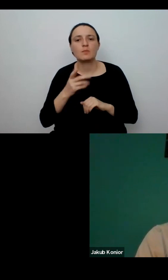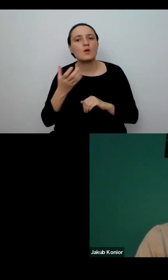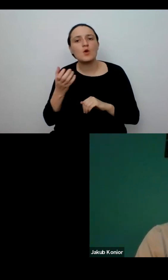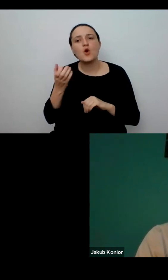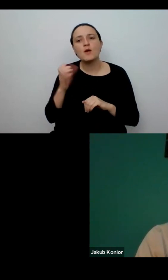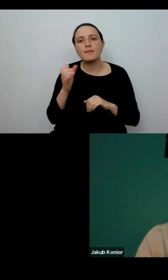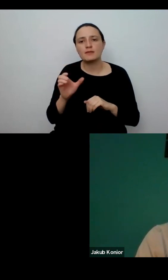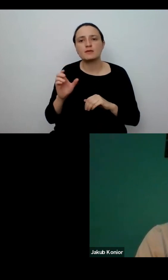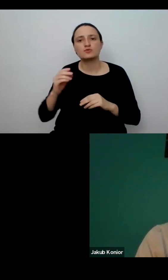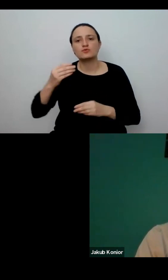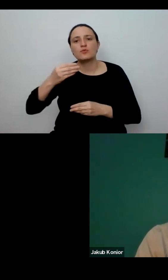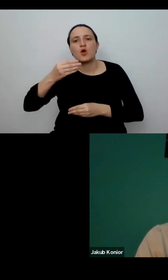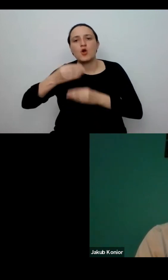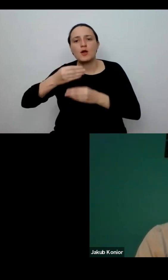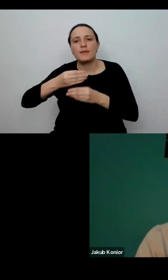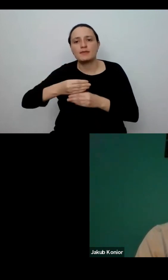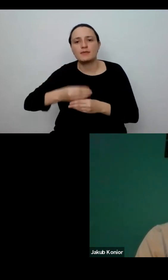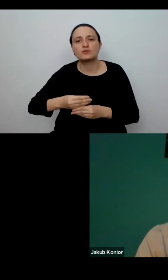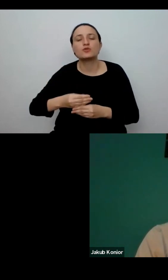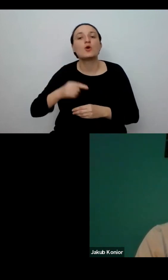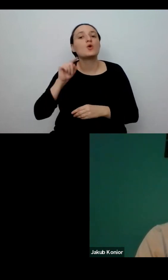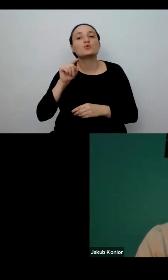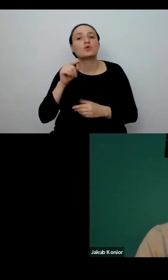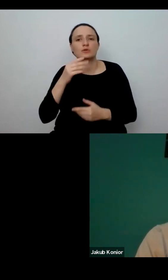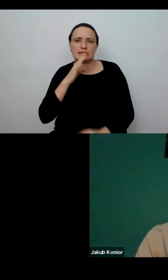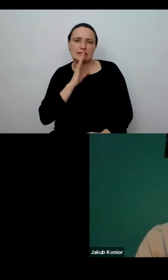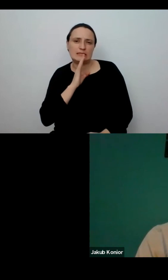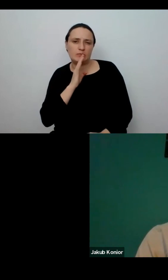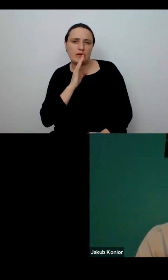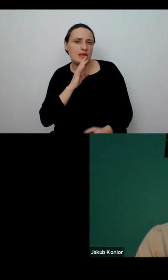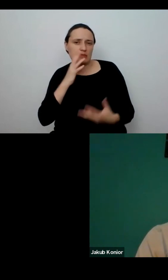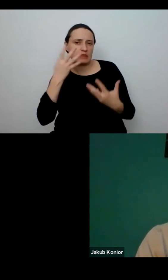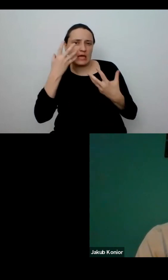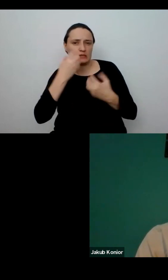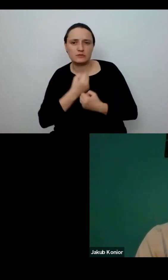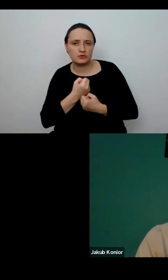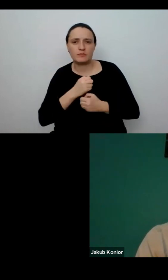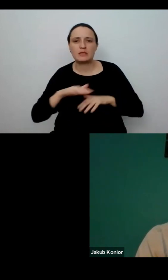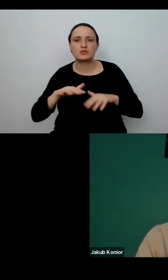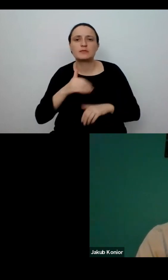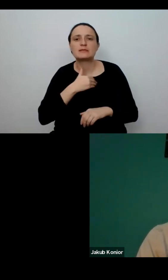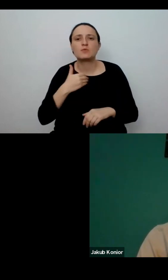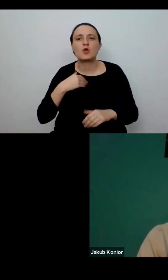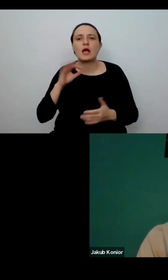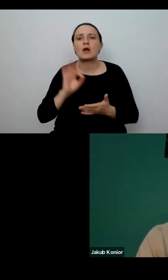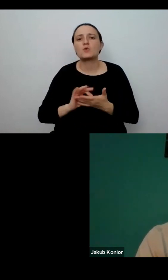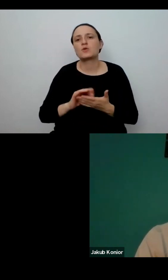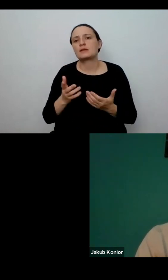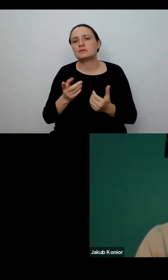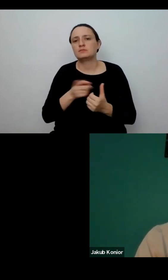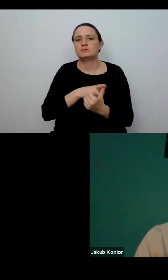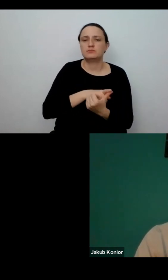spot of Poland is either small part on border with Lithuania or small spot with border with Belarus.